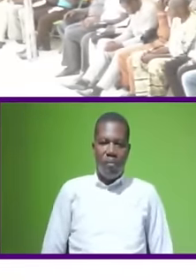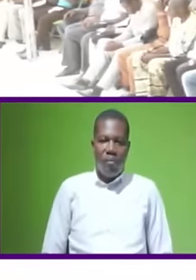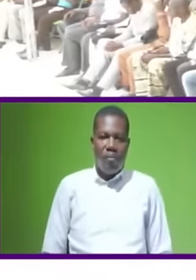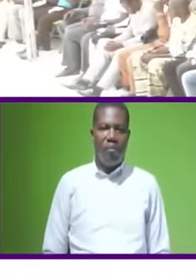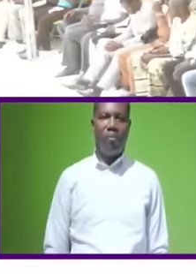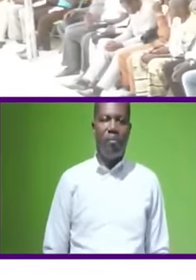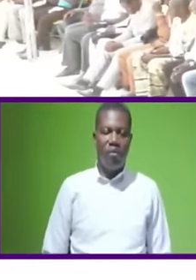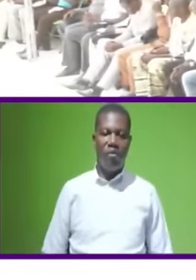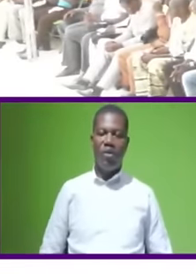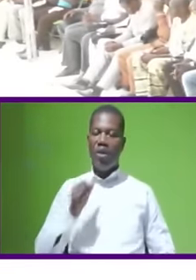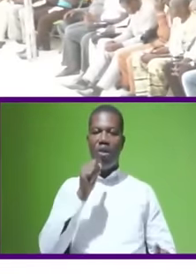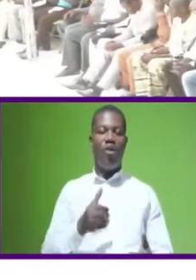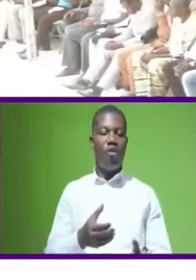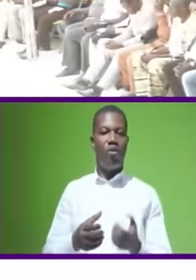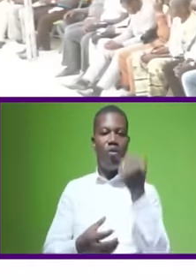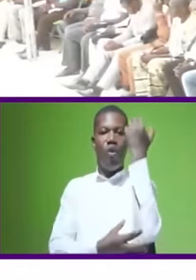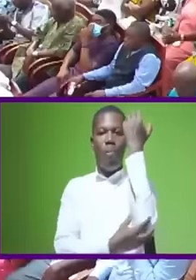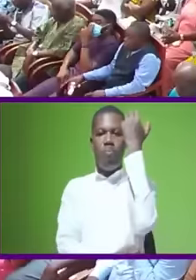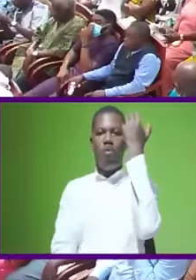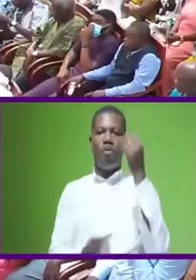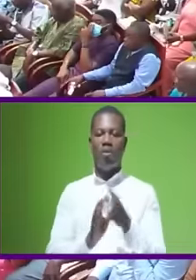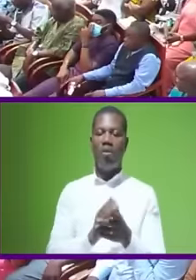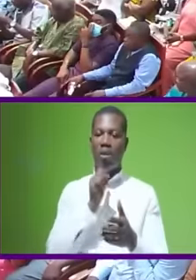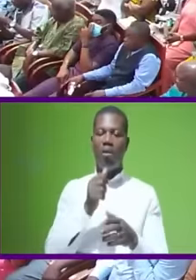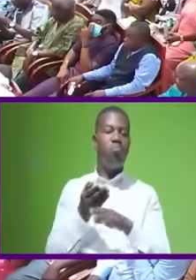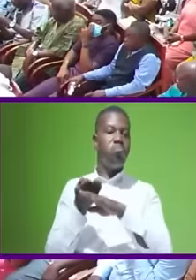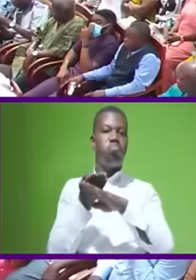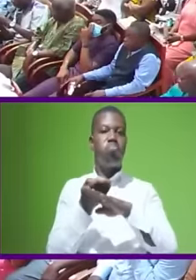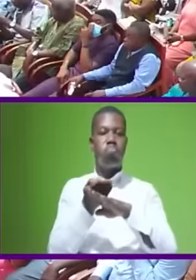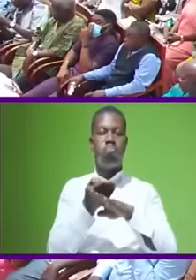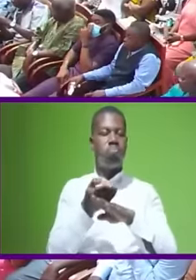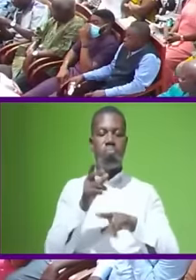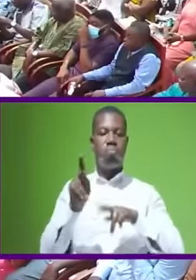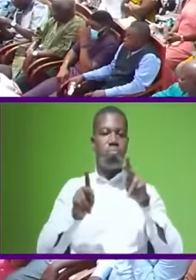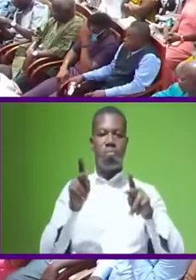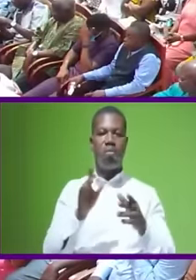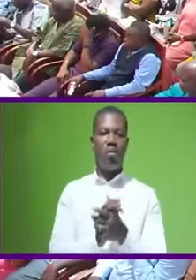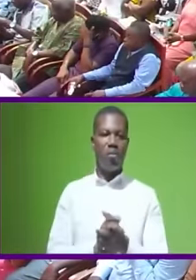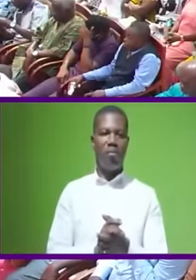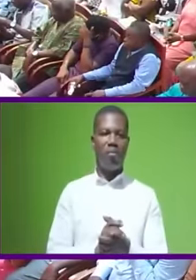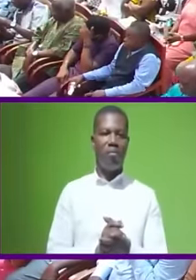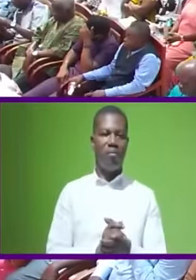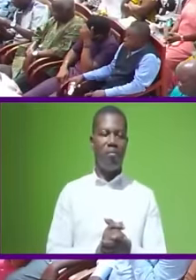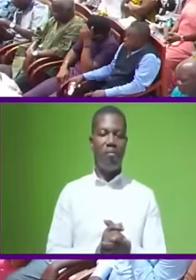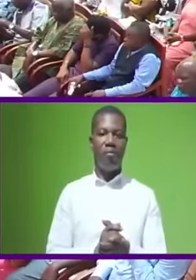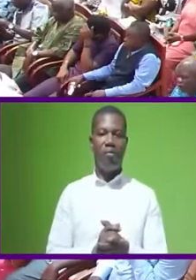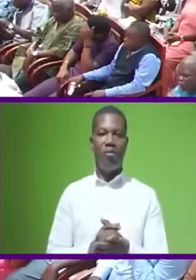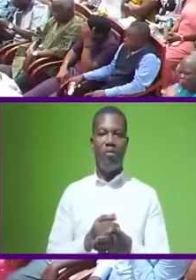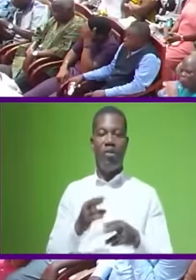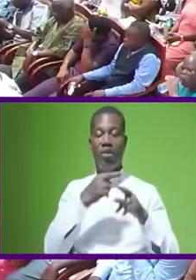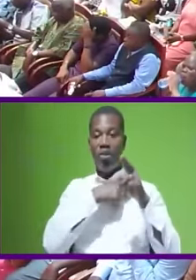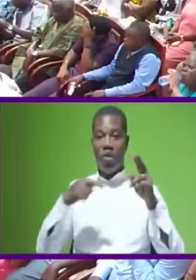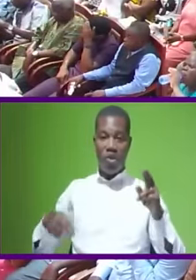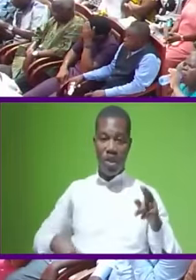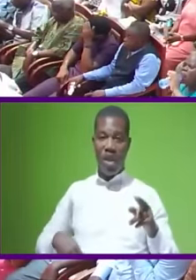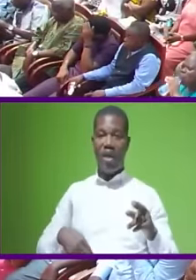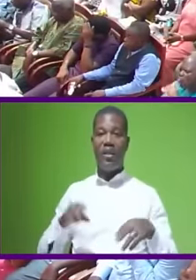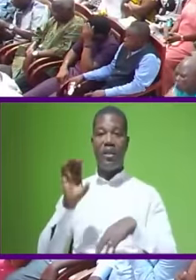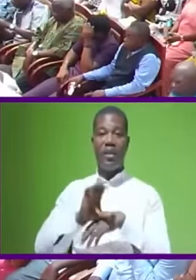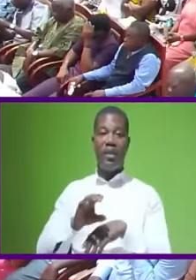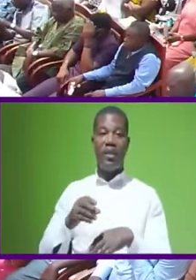We are not poor. We are not beggars. No. Philadelphia 4 years ago.